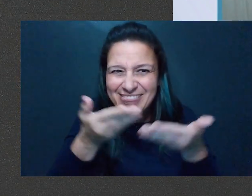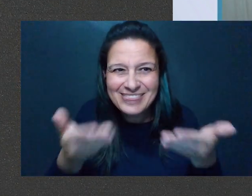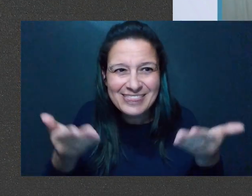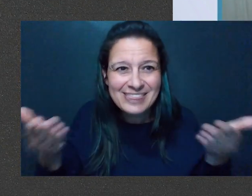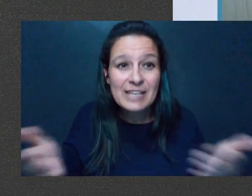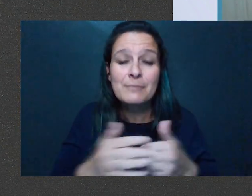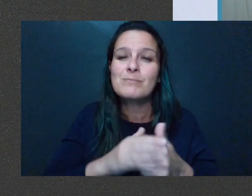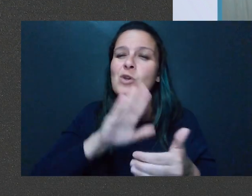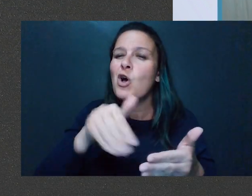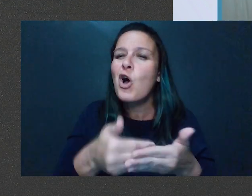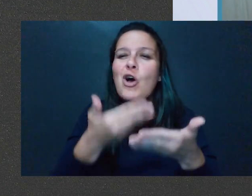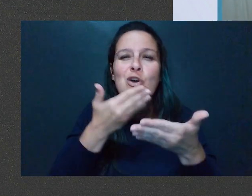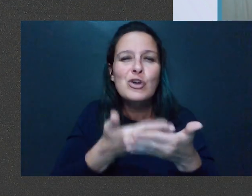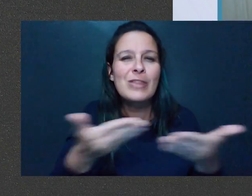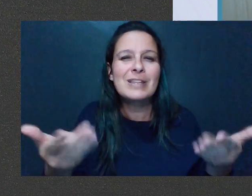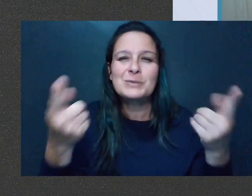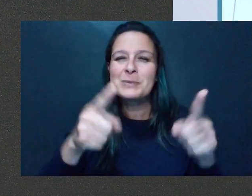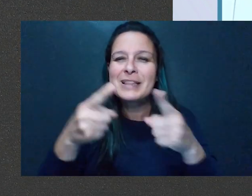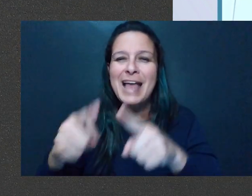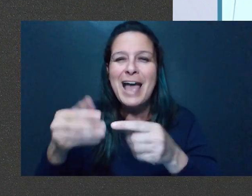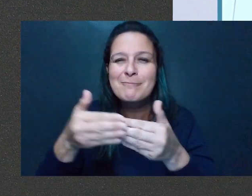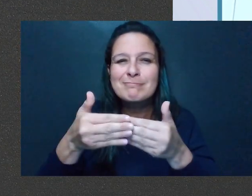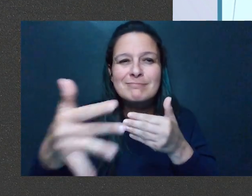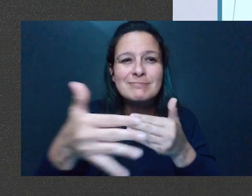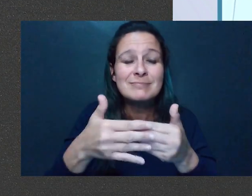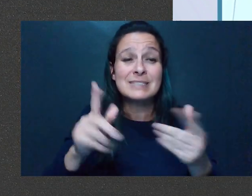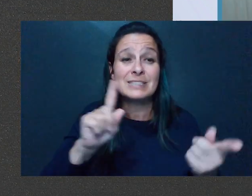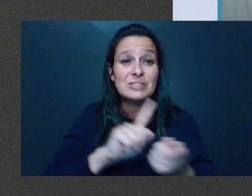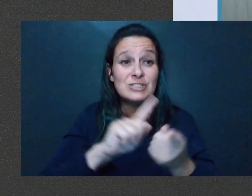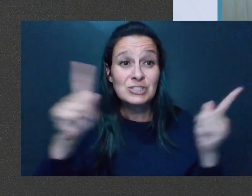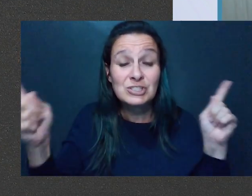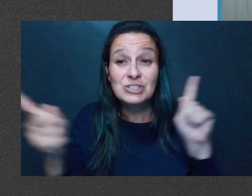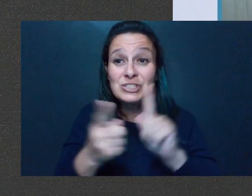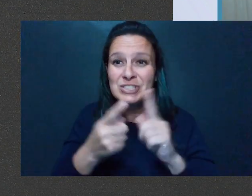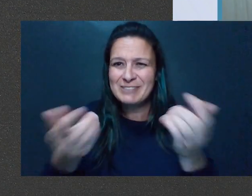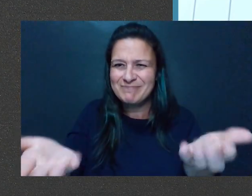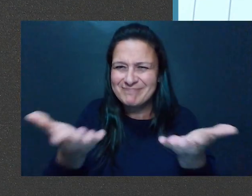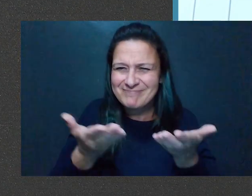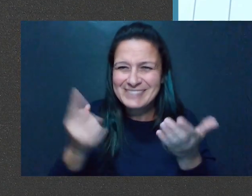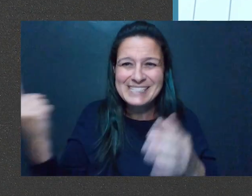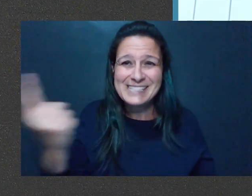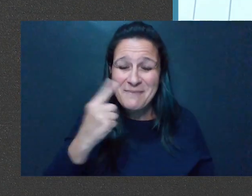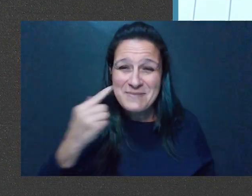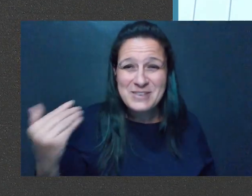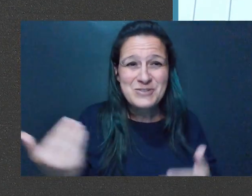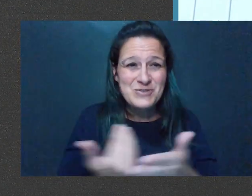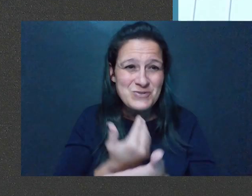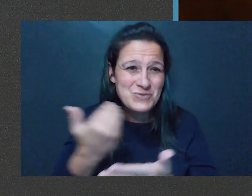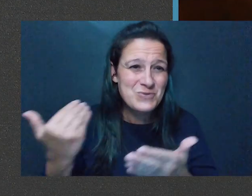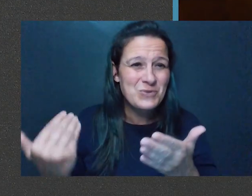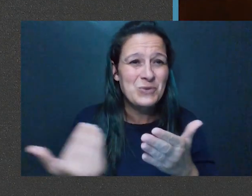and all the good that it will bring. Change brings something new.